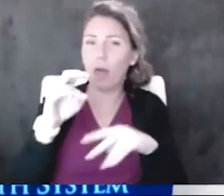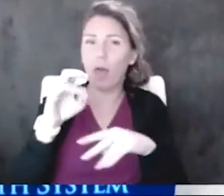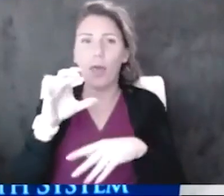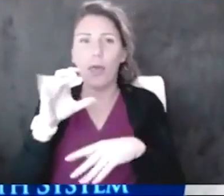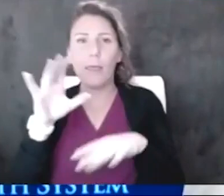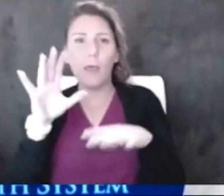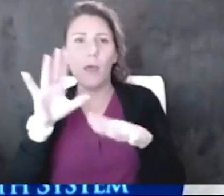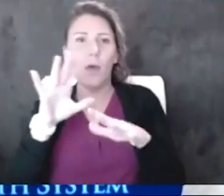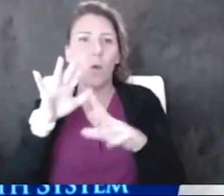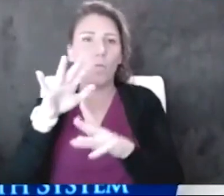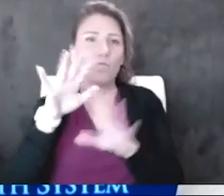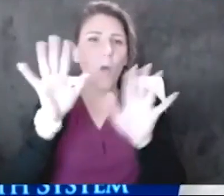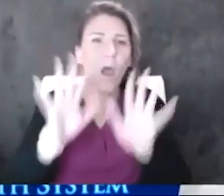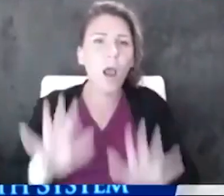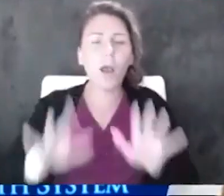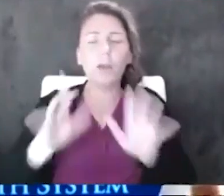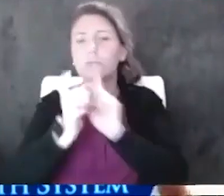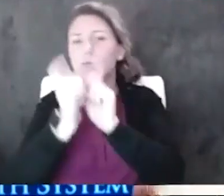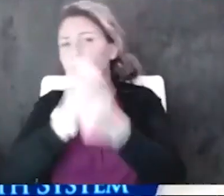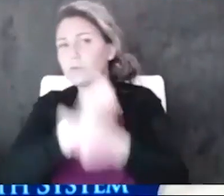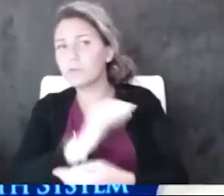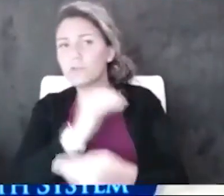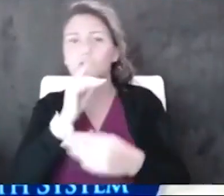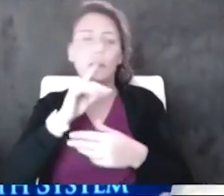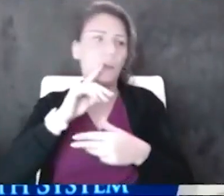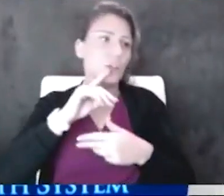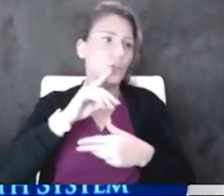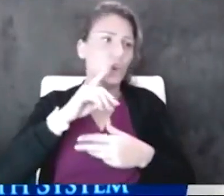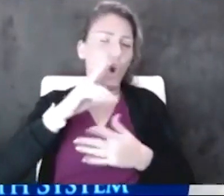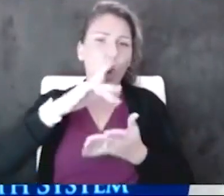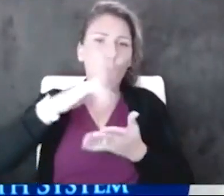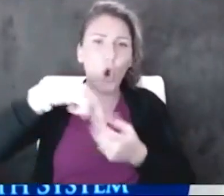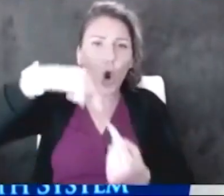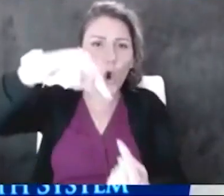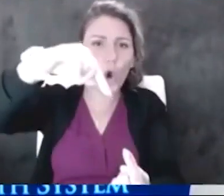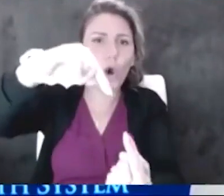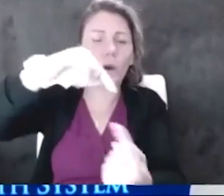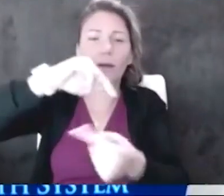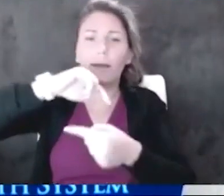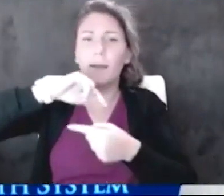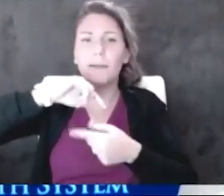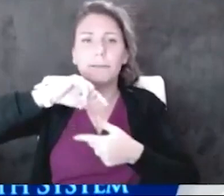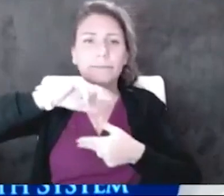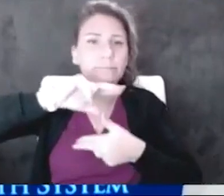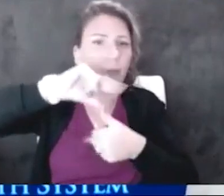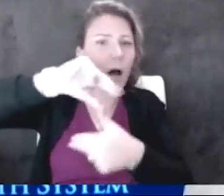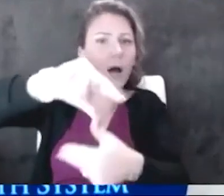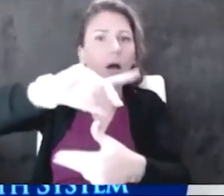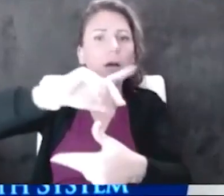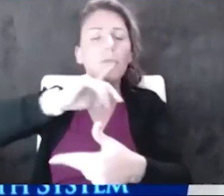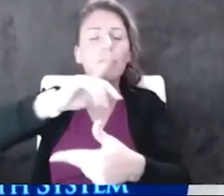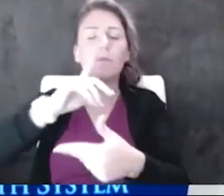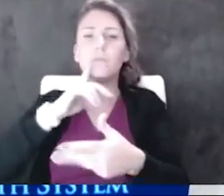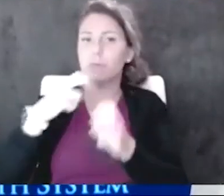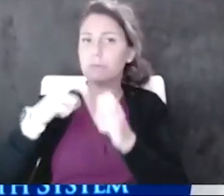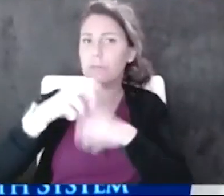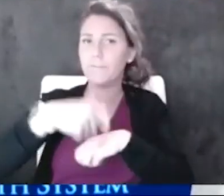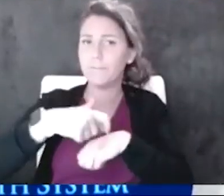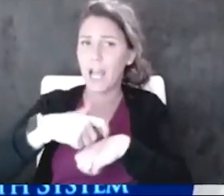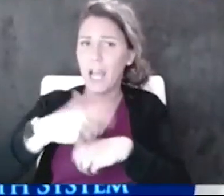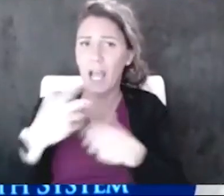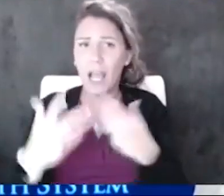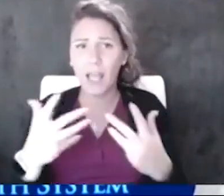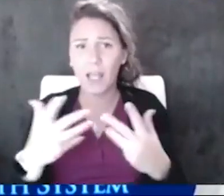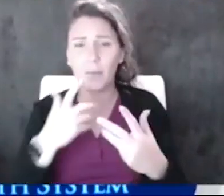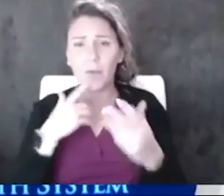hurricanes and tornadoes and torrential rain, severe drought. Yeah, this is a tough time. You couple that with the virus, you wonder if there's a